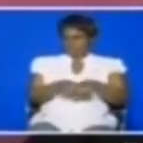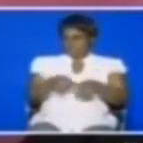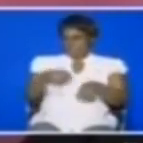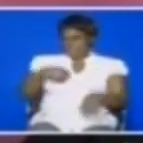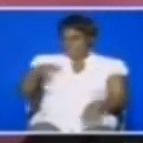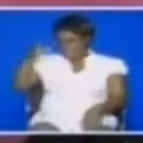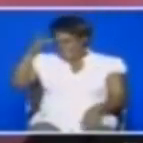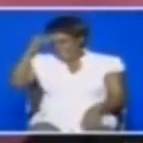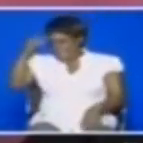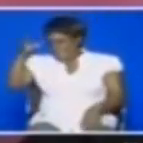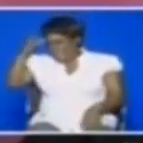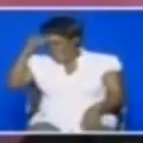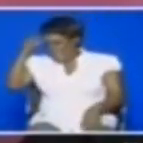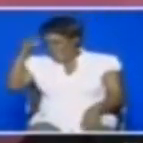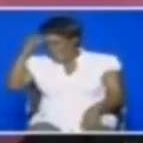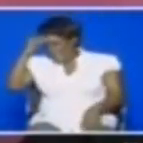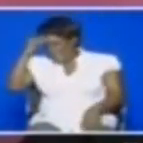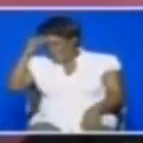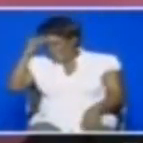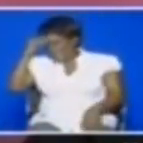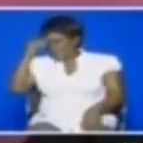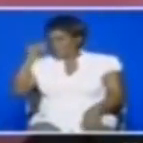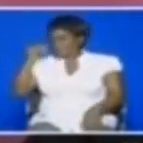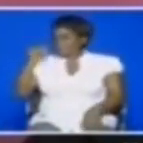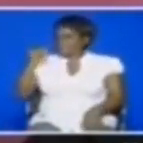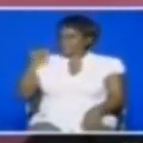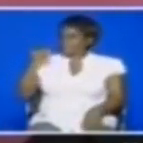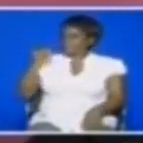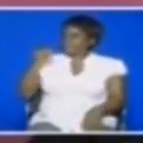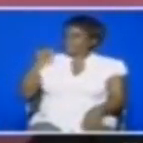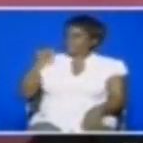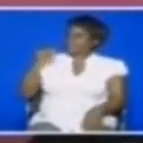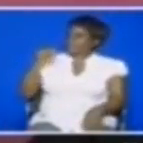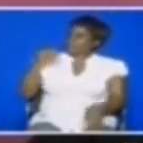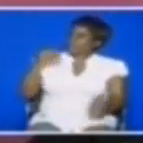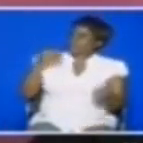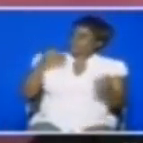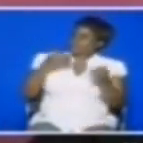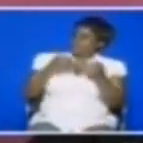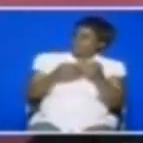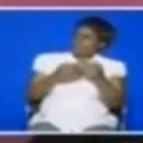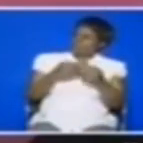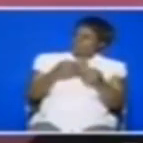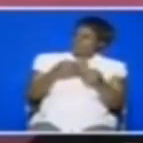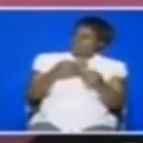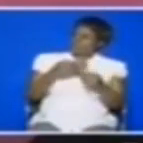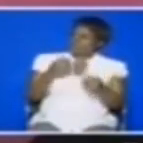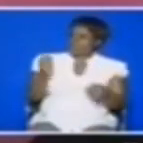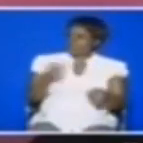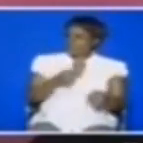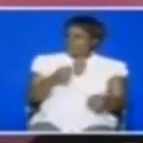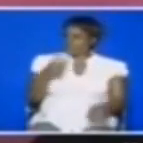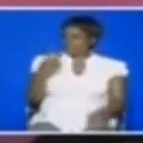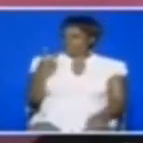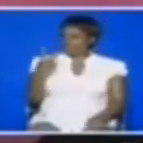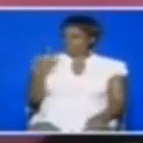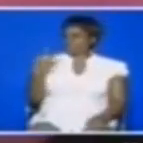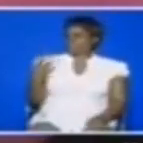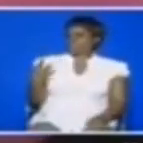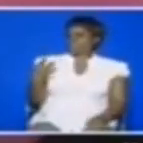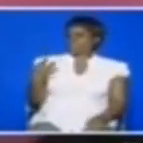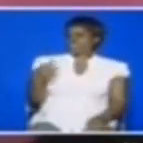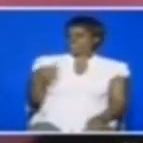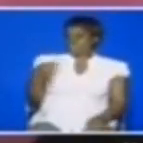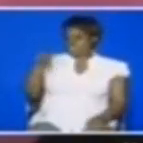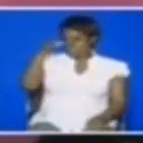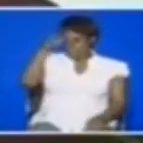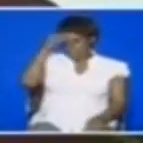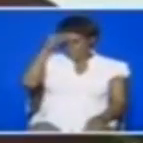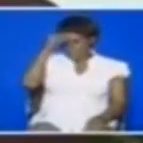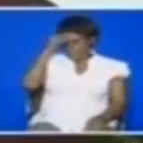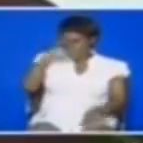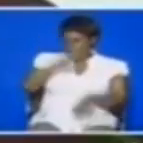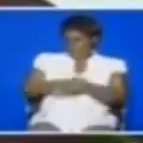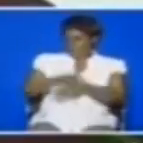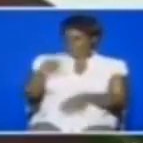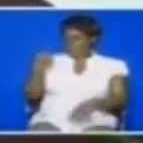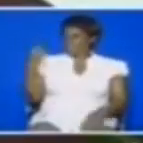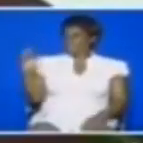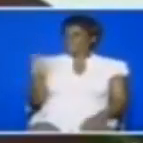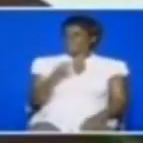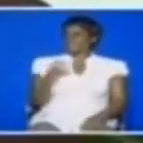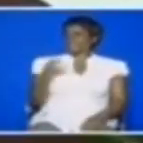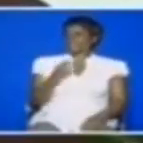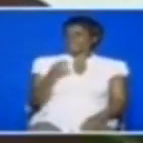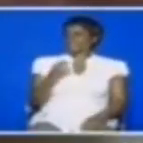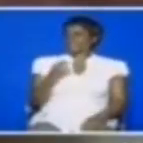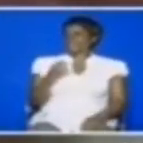pole too. It took me kitu kama almost two, three months to get the first client.